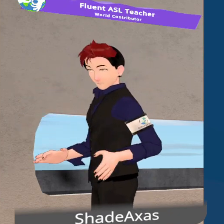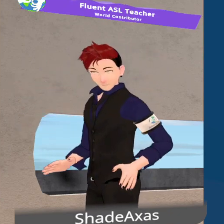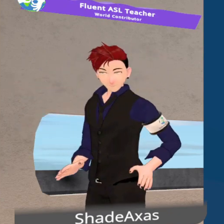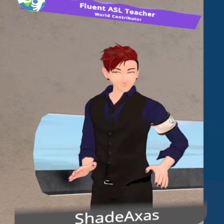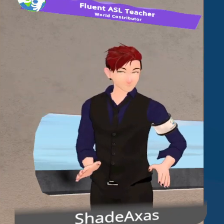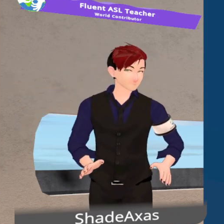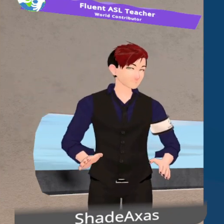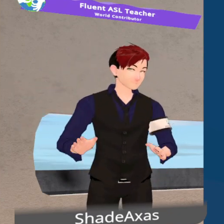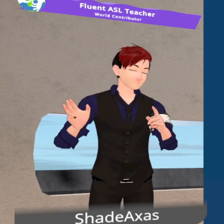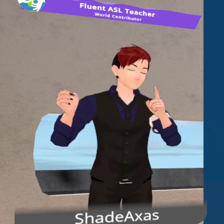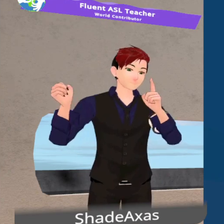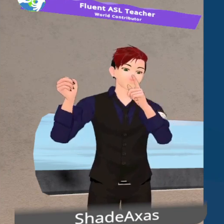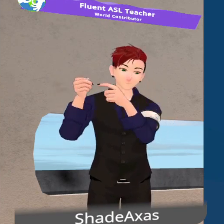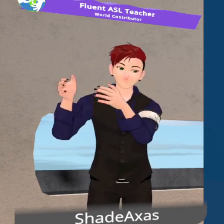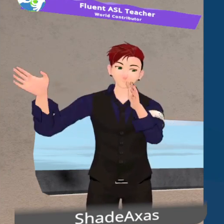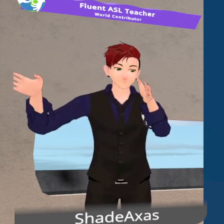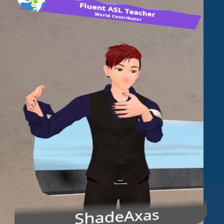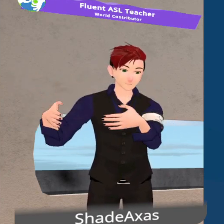and arts.